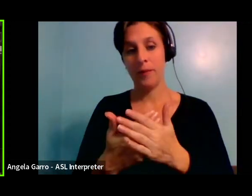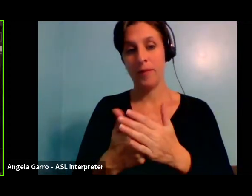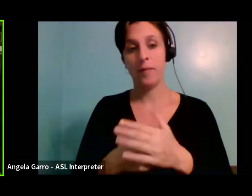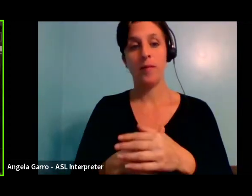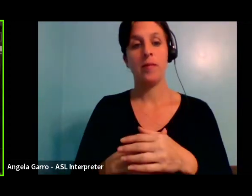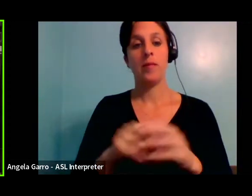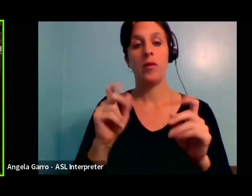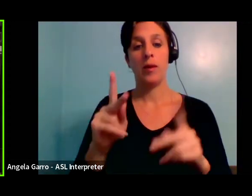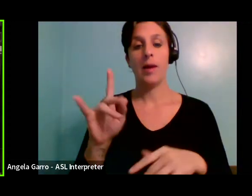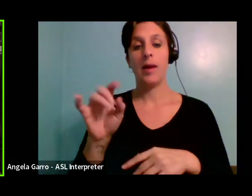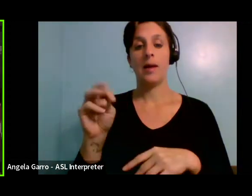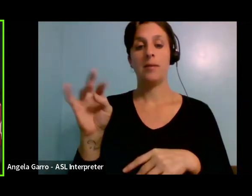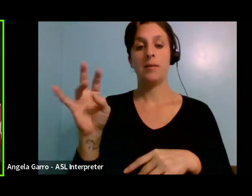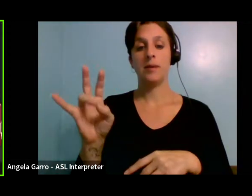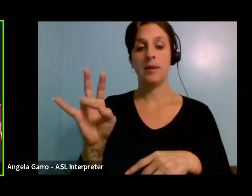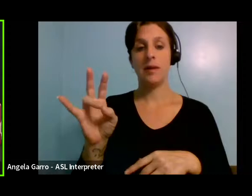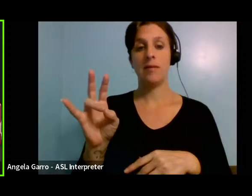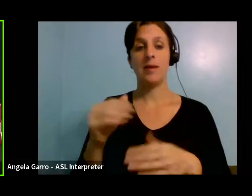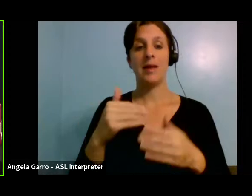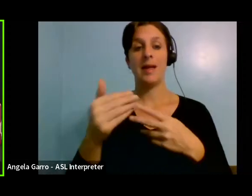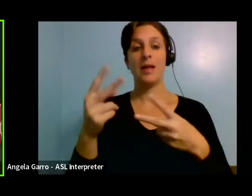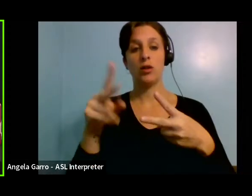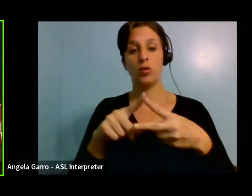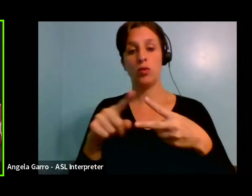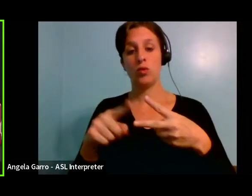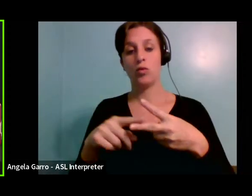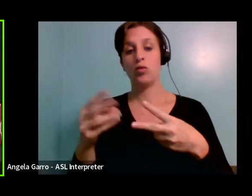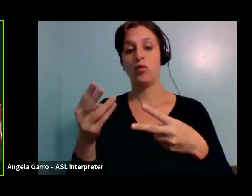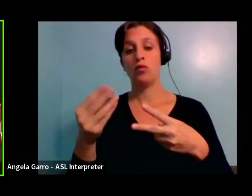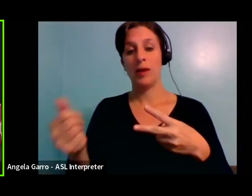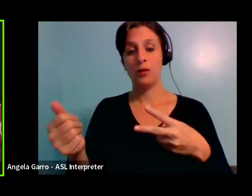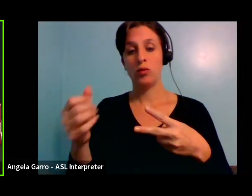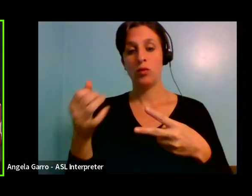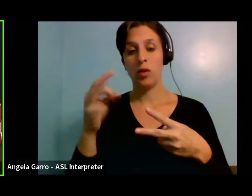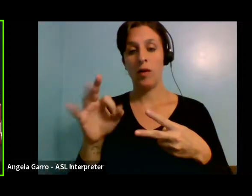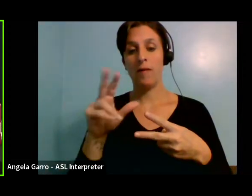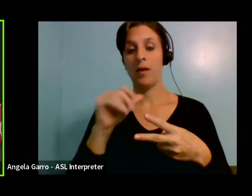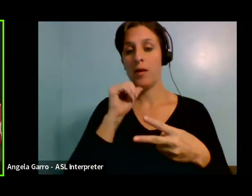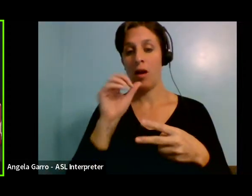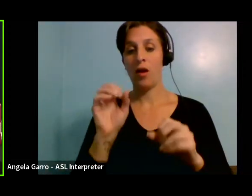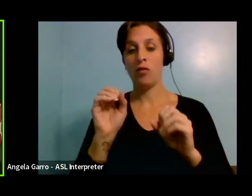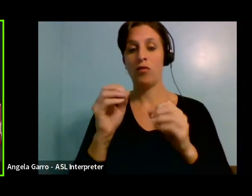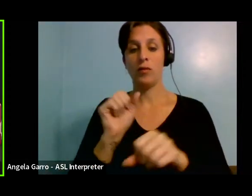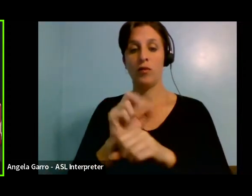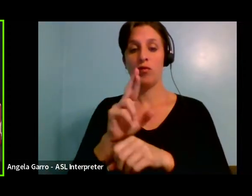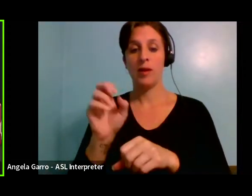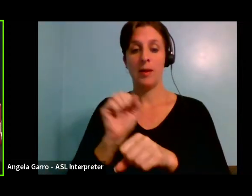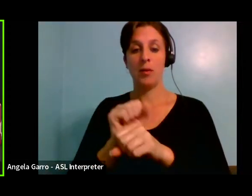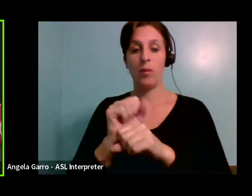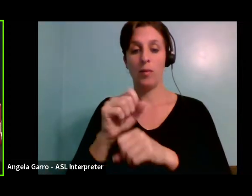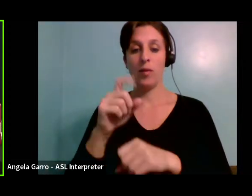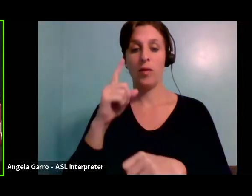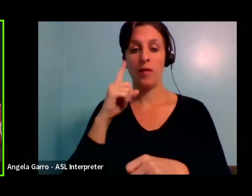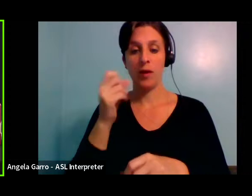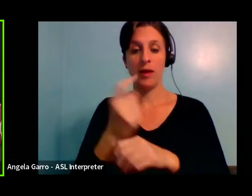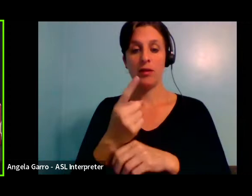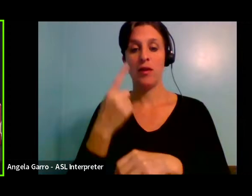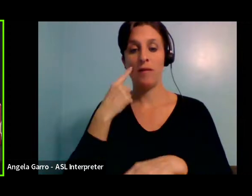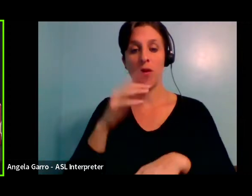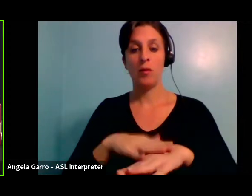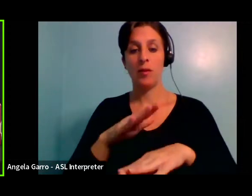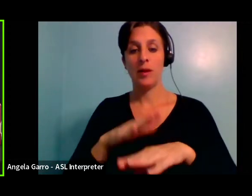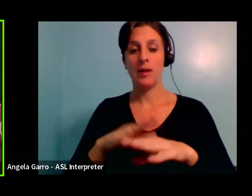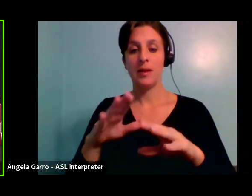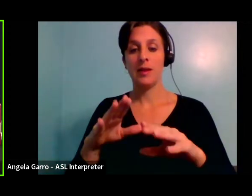Okay, item 7. The next 2 items are resolutions of non-reemployment for next year. The first one is for probationary